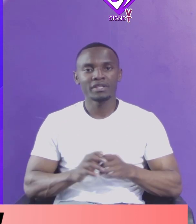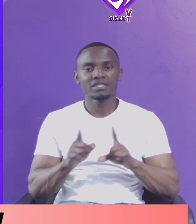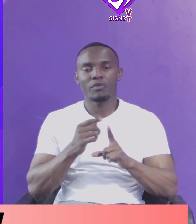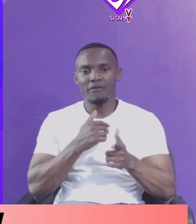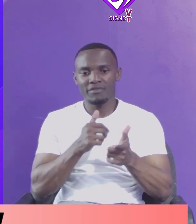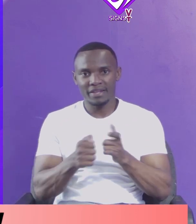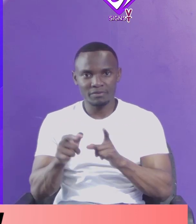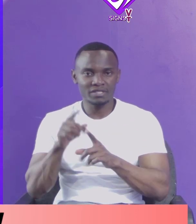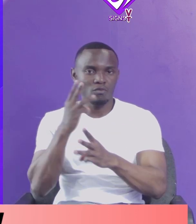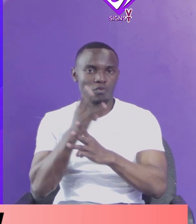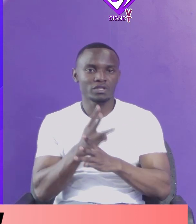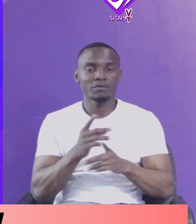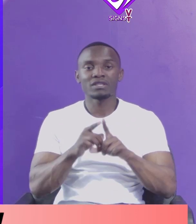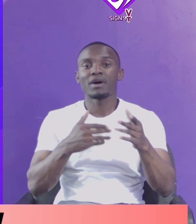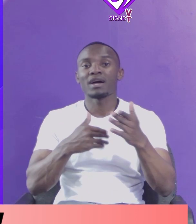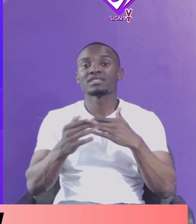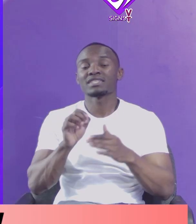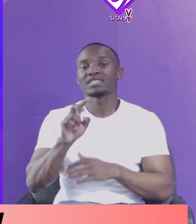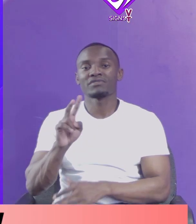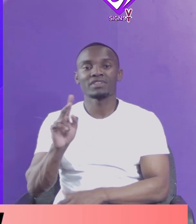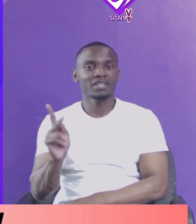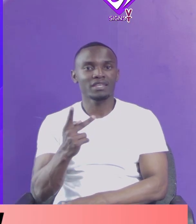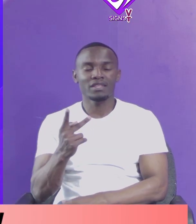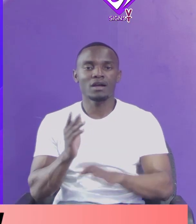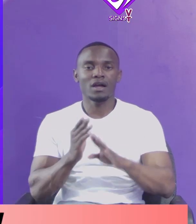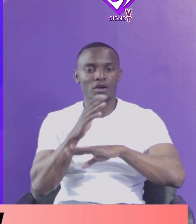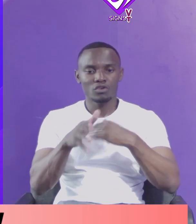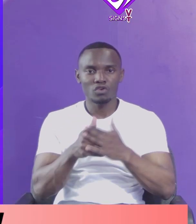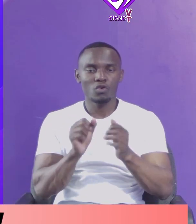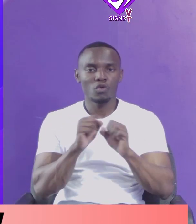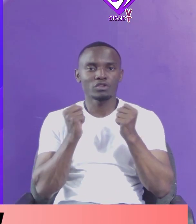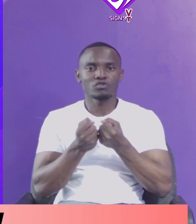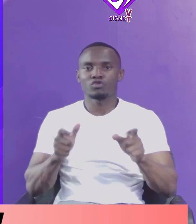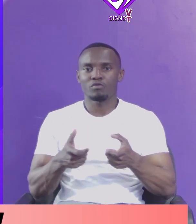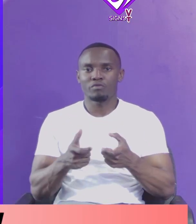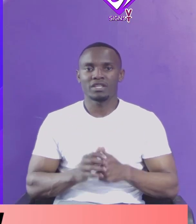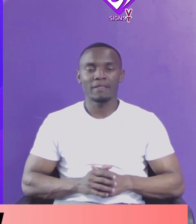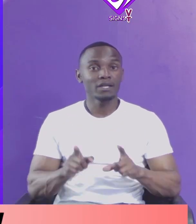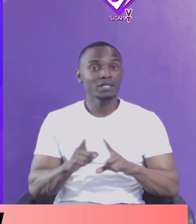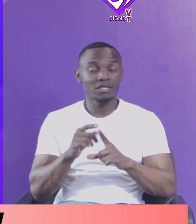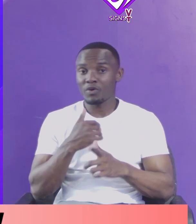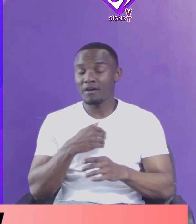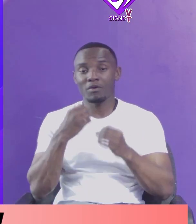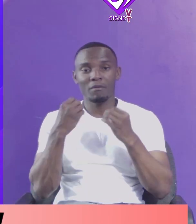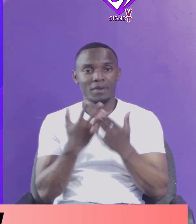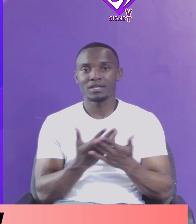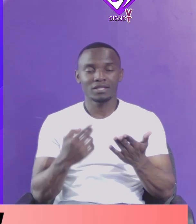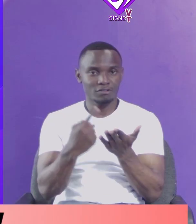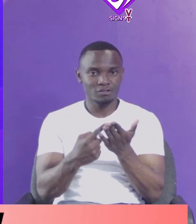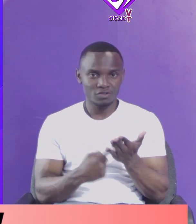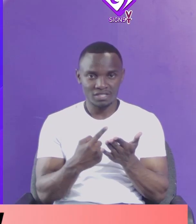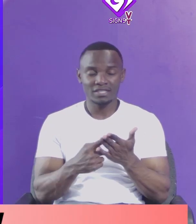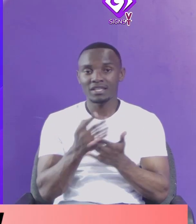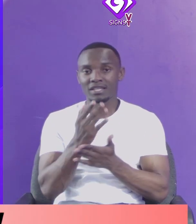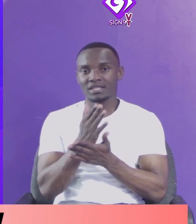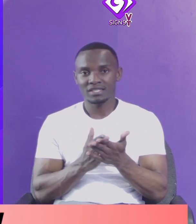and WhatsApp number at Science TV Kenya across our social media platforms. And we are having quite a handful discussion this afternoon. We are looking at some